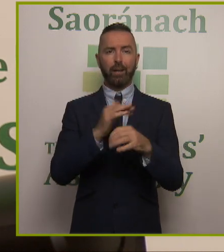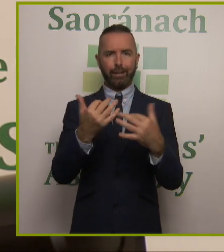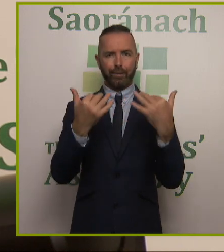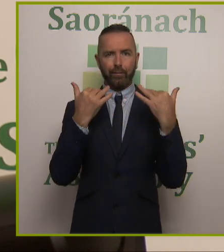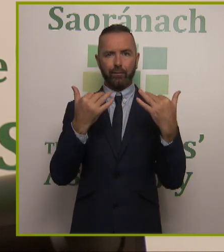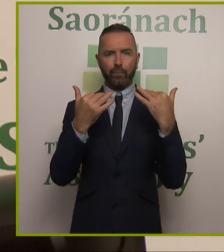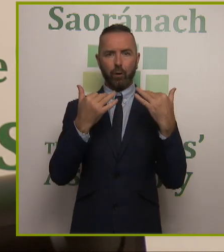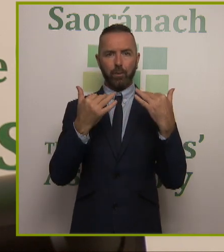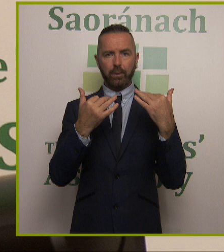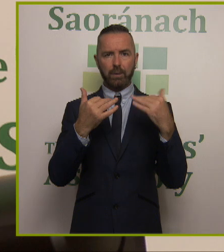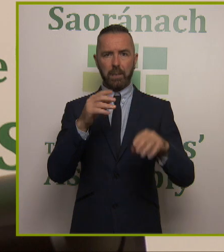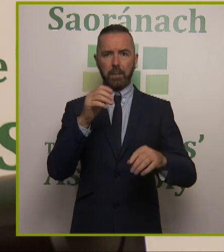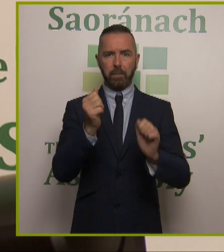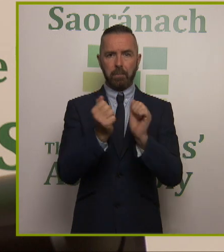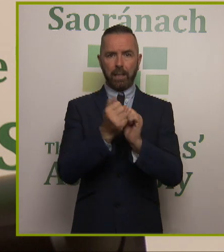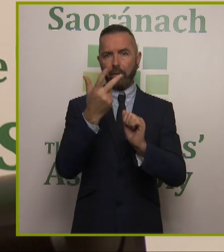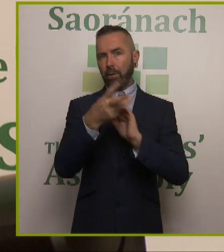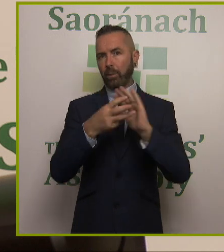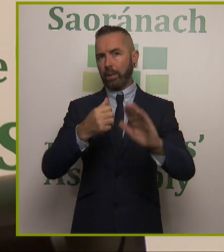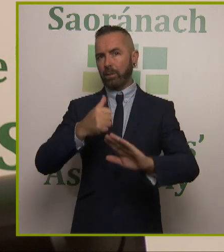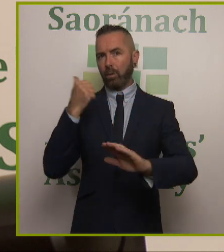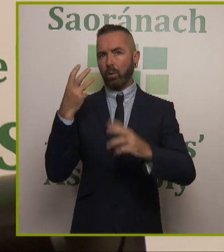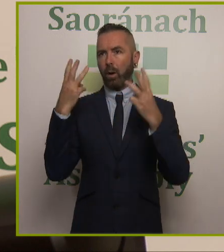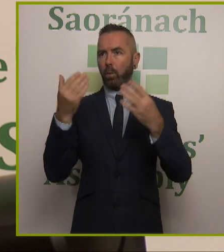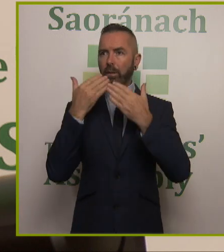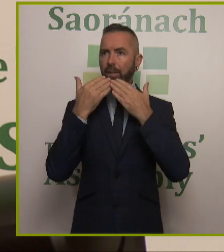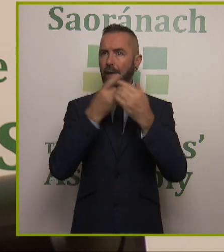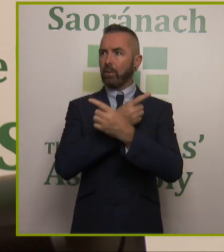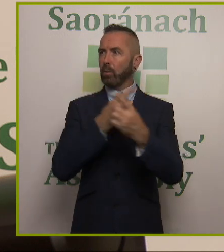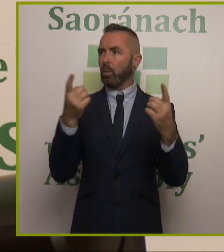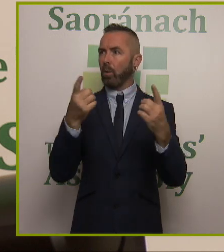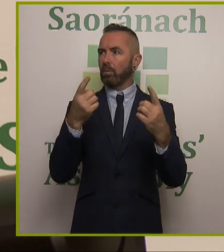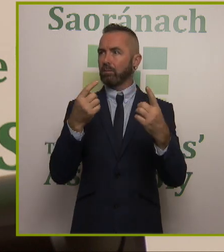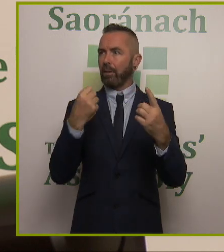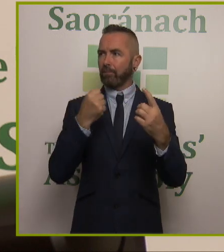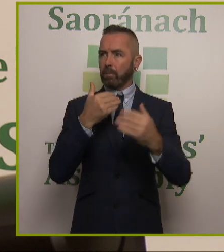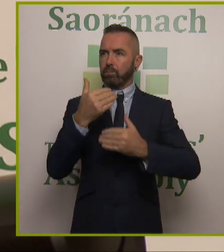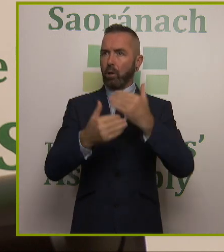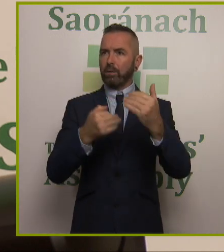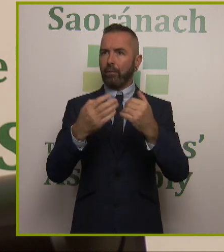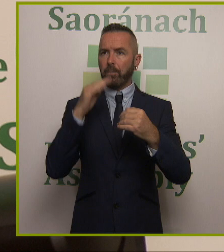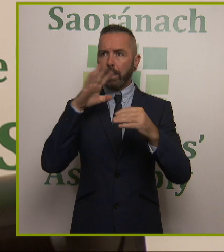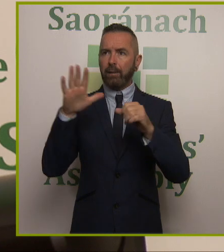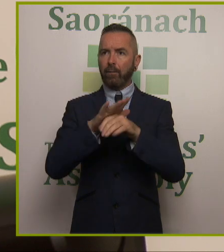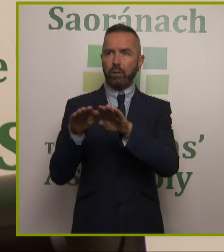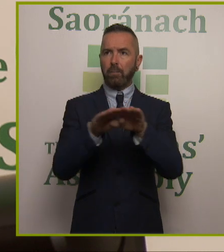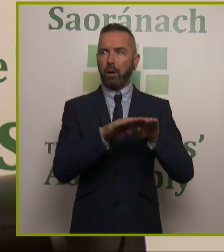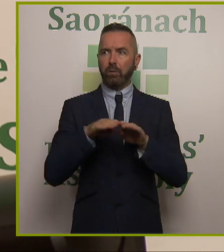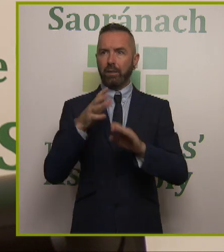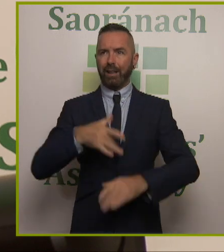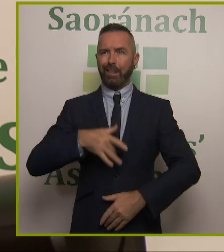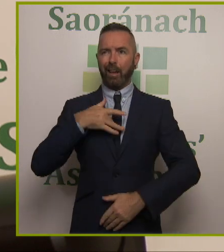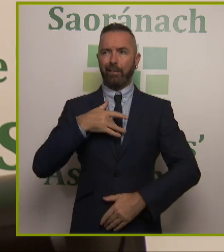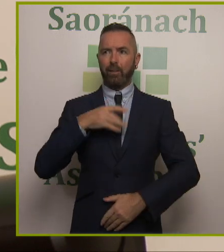and varied meeting 3 weeks ago. I want to thank you all for bringing the process of deliberative democracy and Citizens' Assembly alive, because I